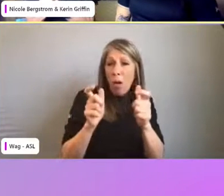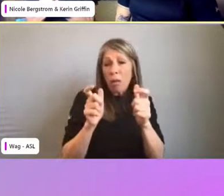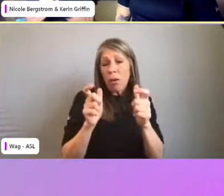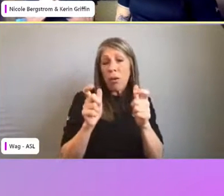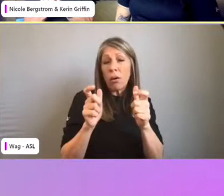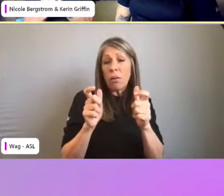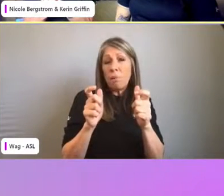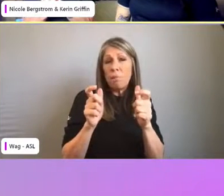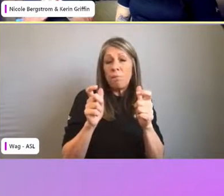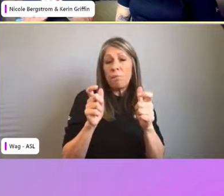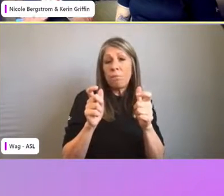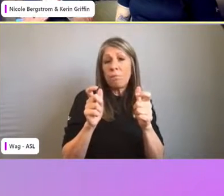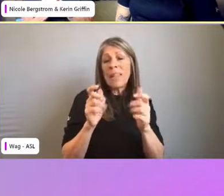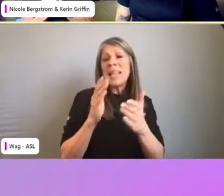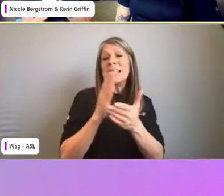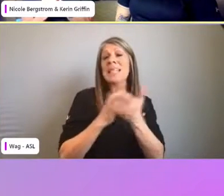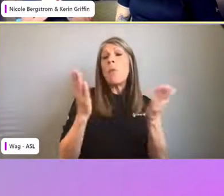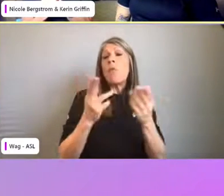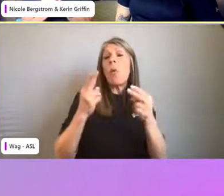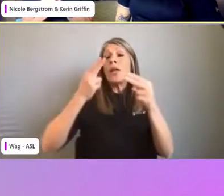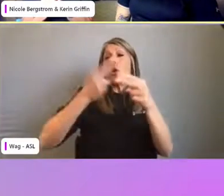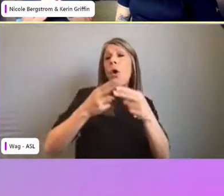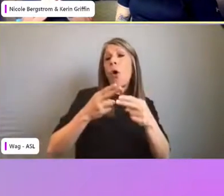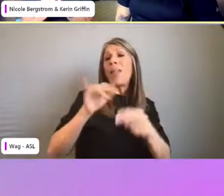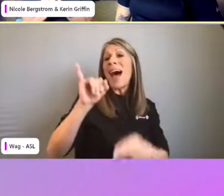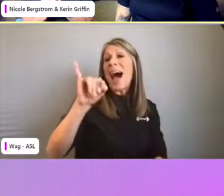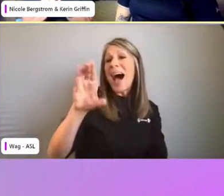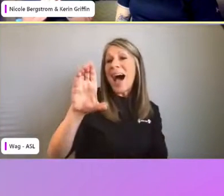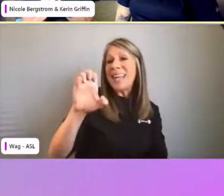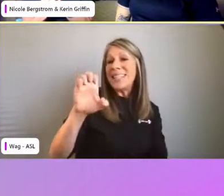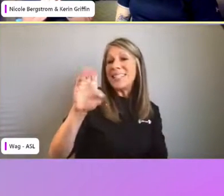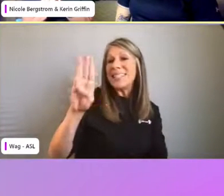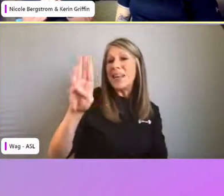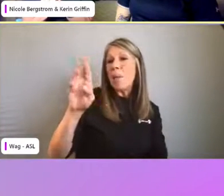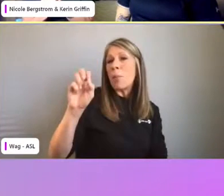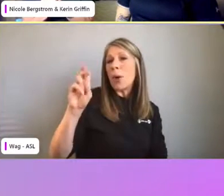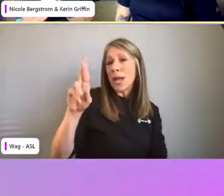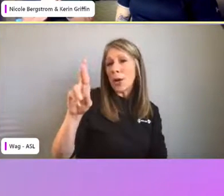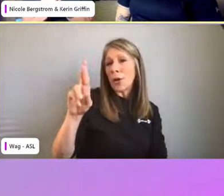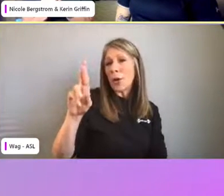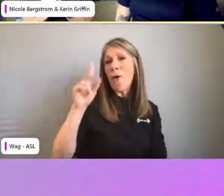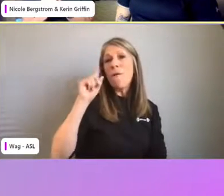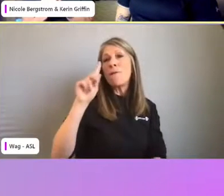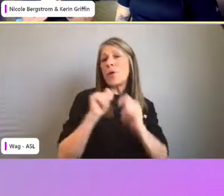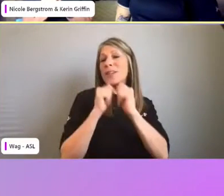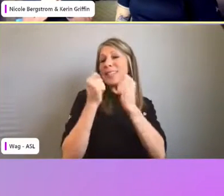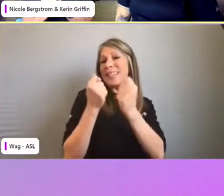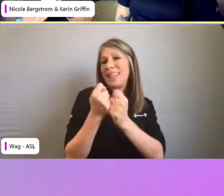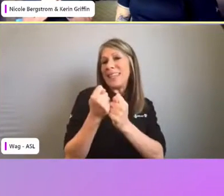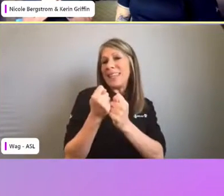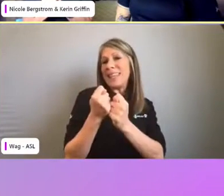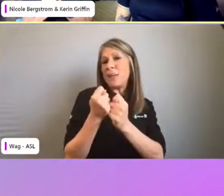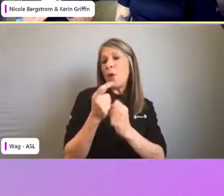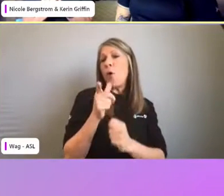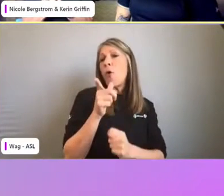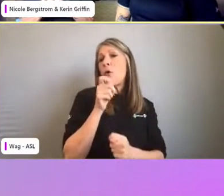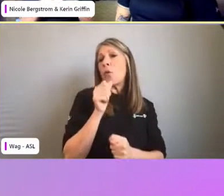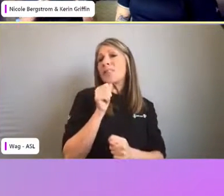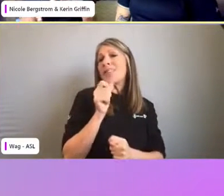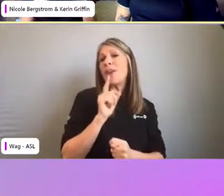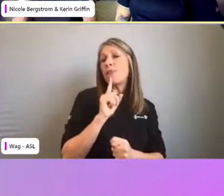of the what we call icebreakers, those for a team that was not in a